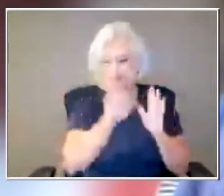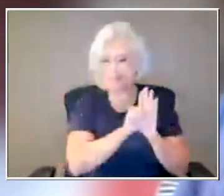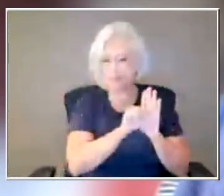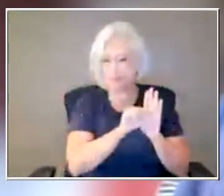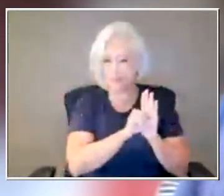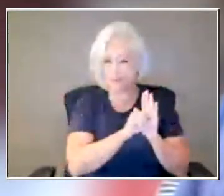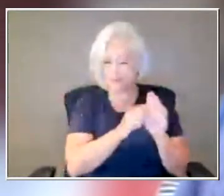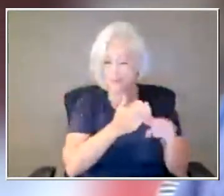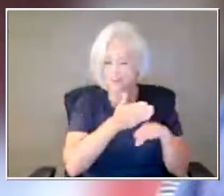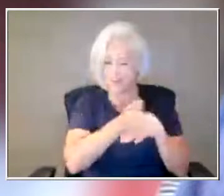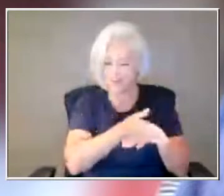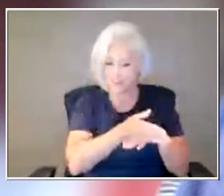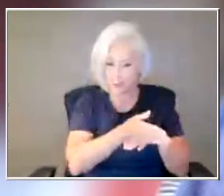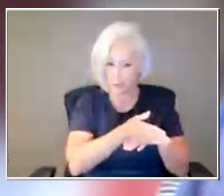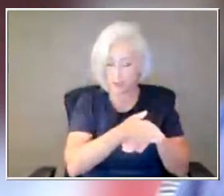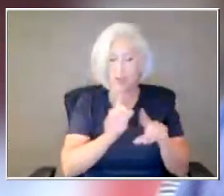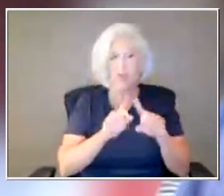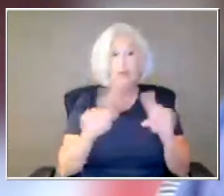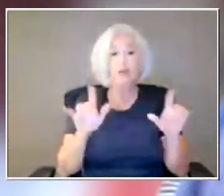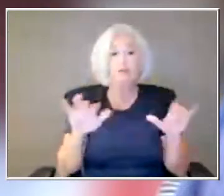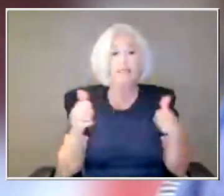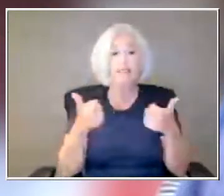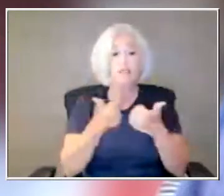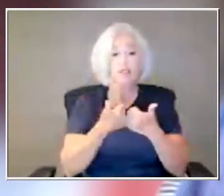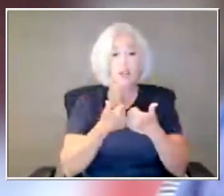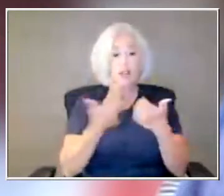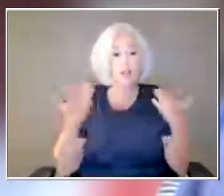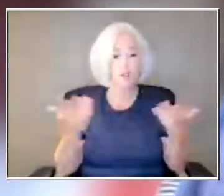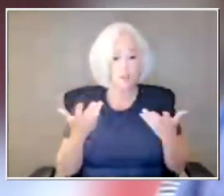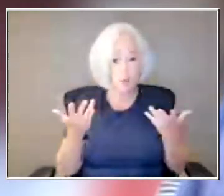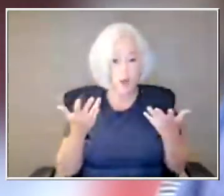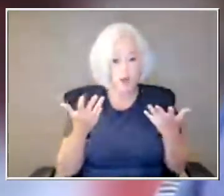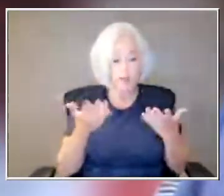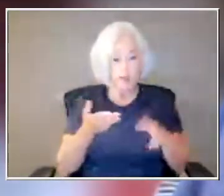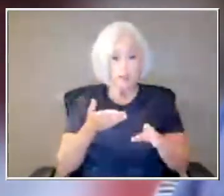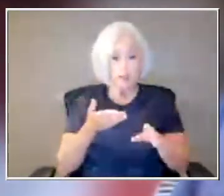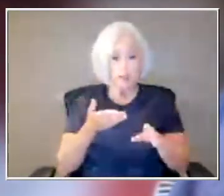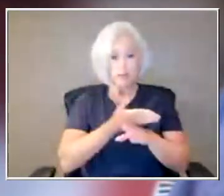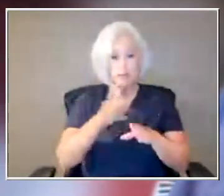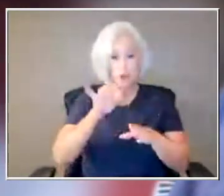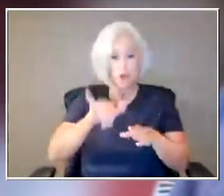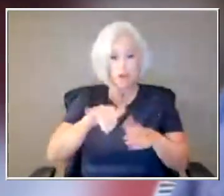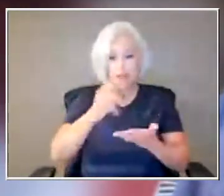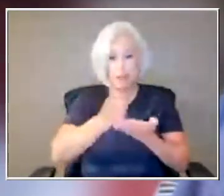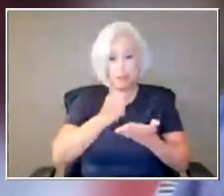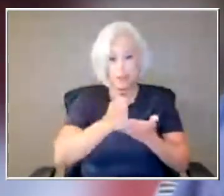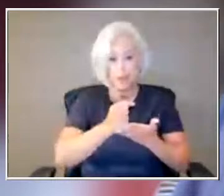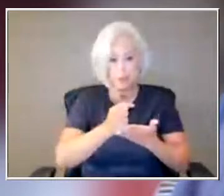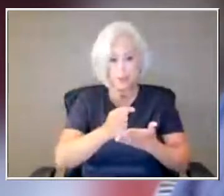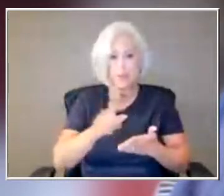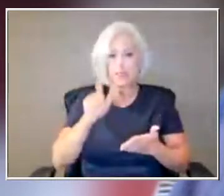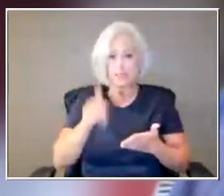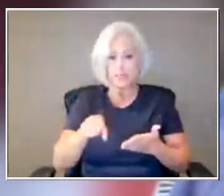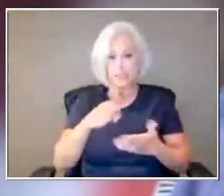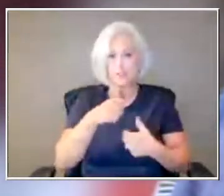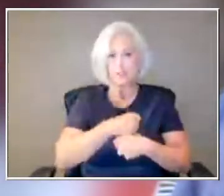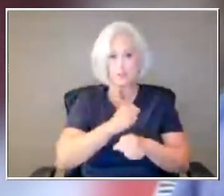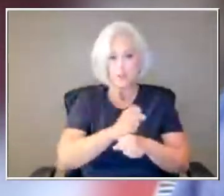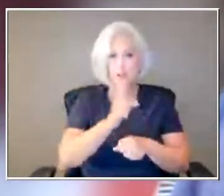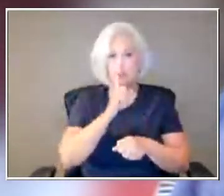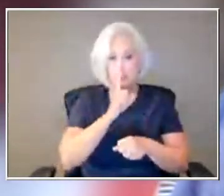The challenge there, of course, was that prior to the treatment, I had to make sure that I had a full bladder.